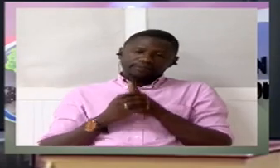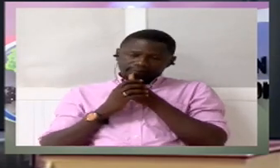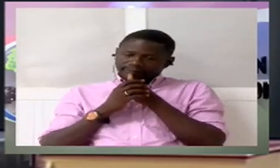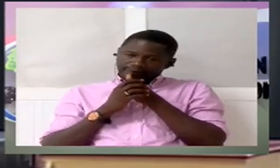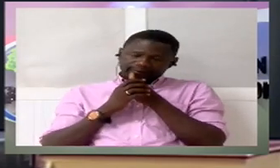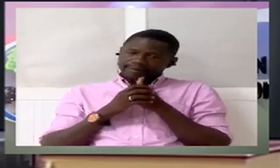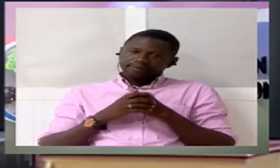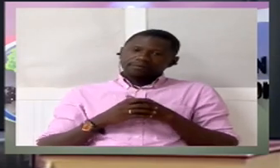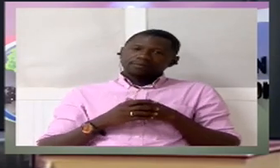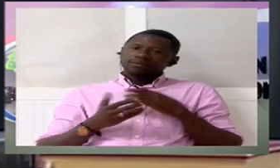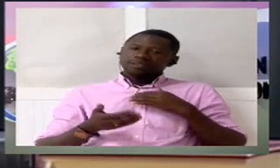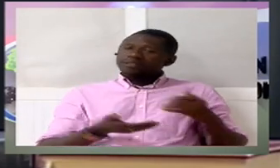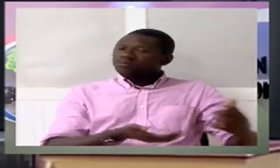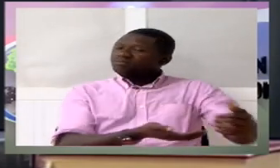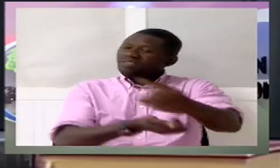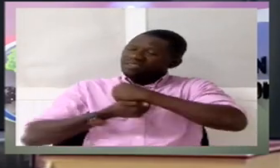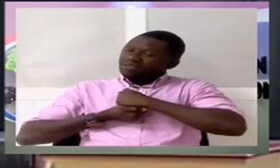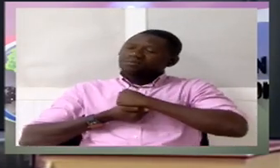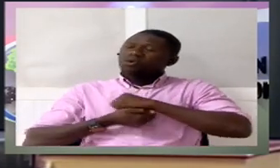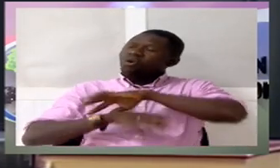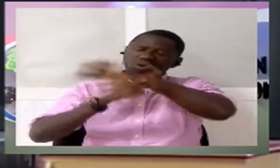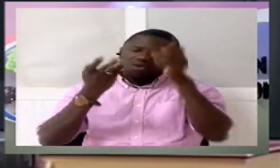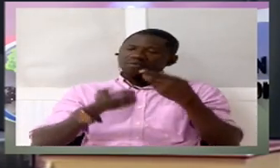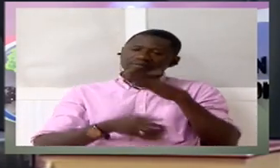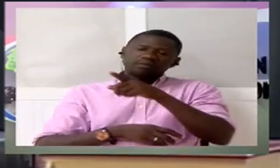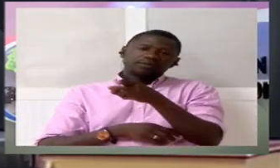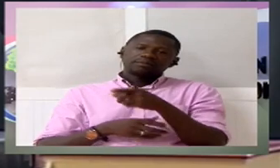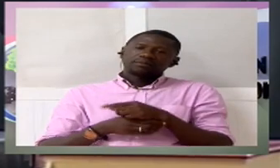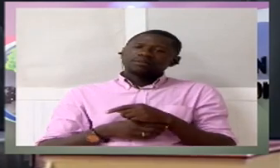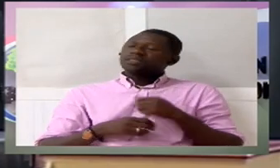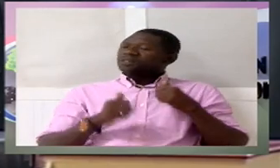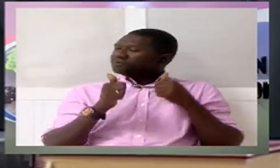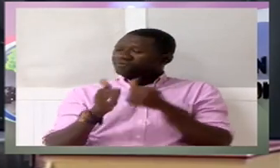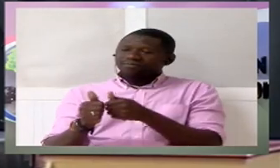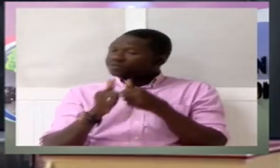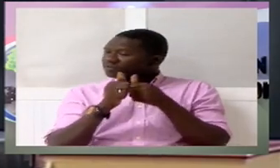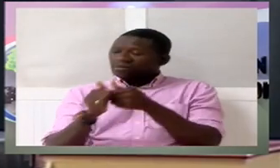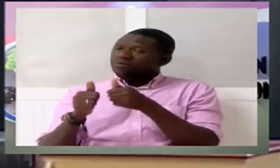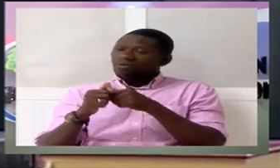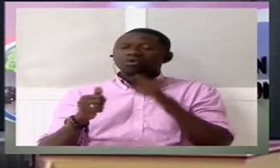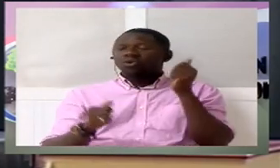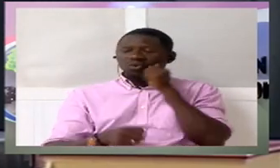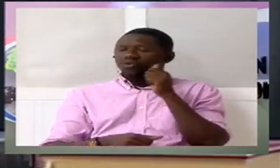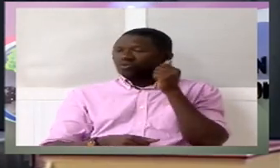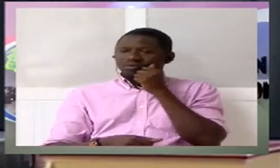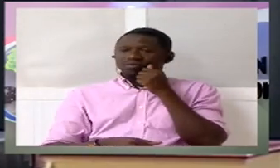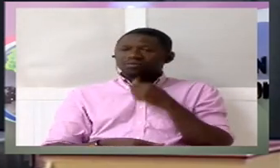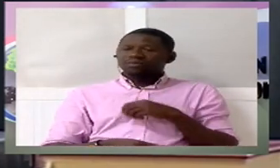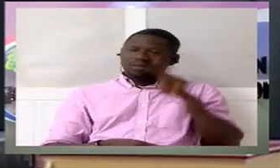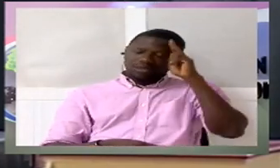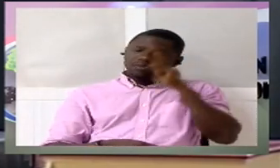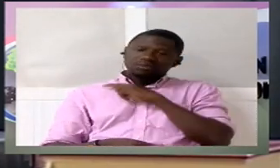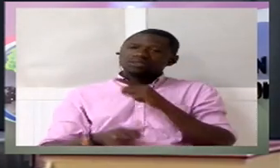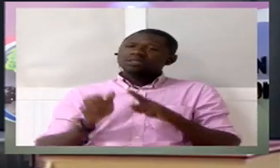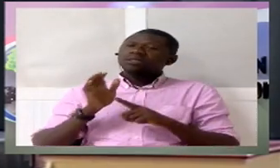vehicles. They seized them from them. They were after them all the time.